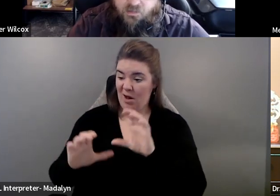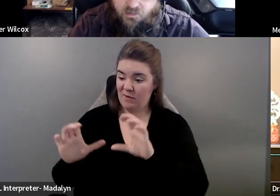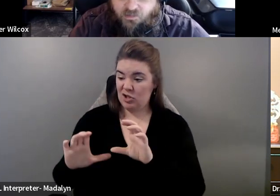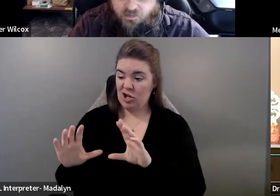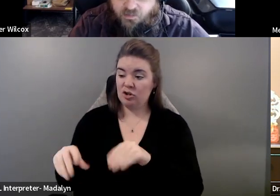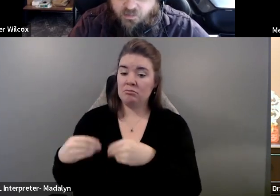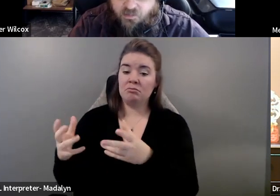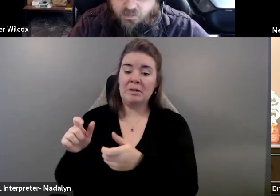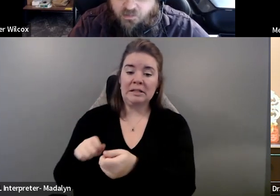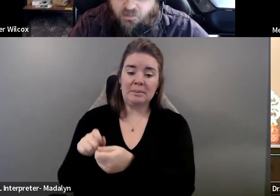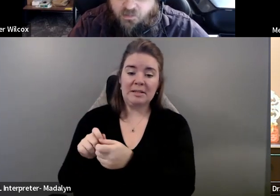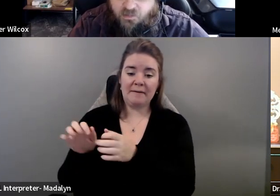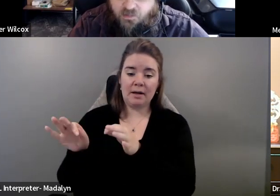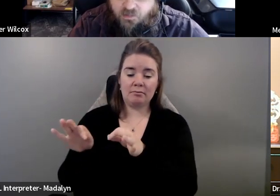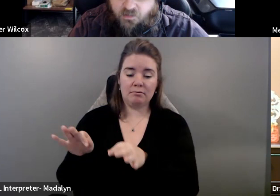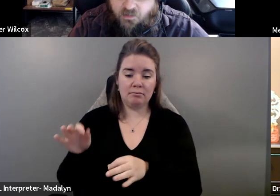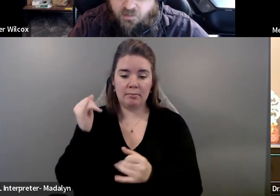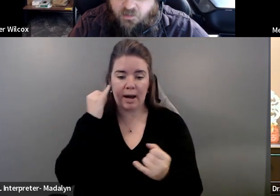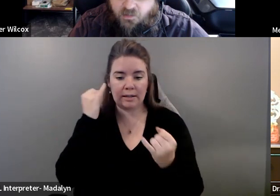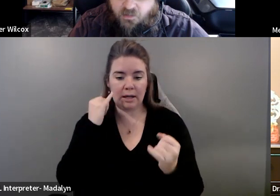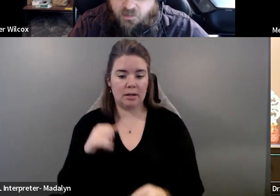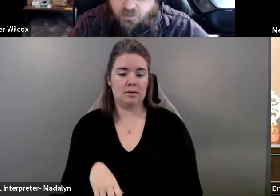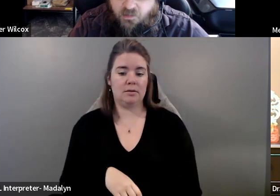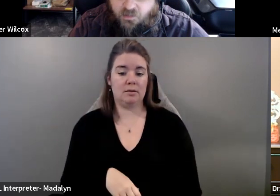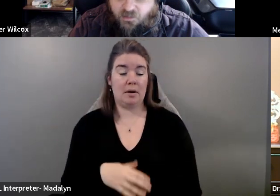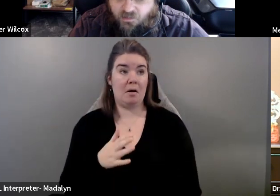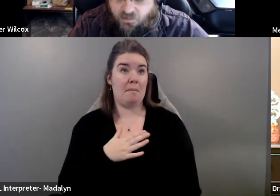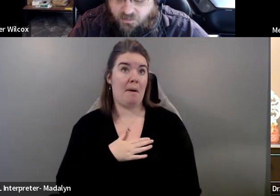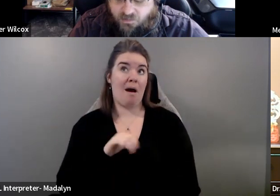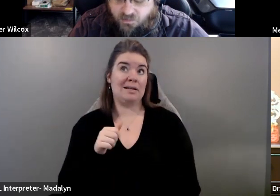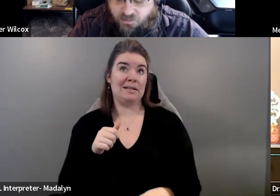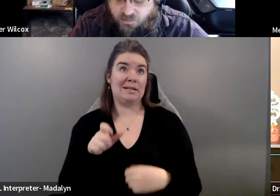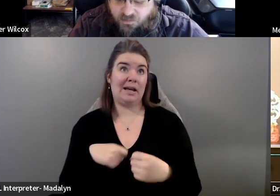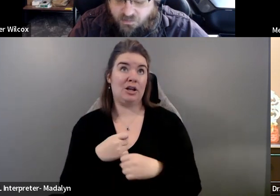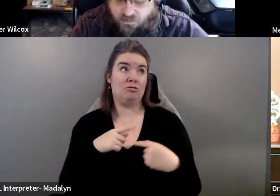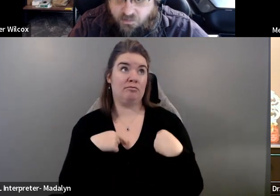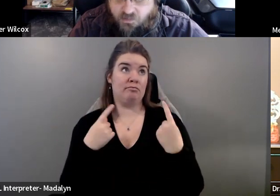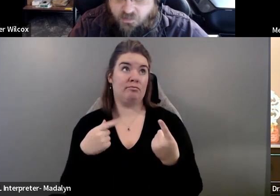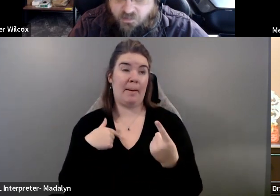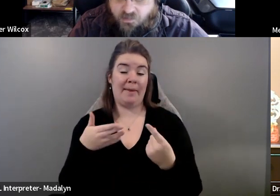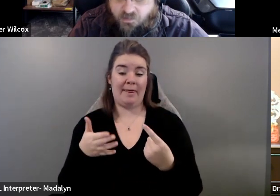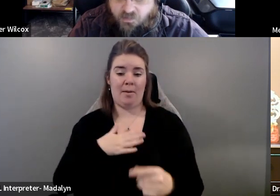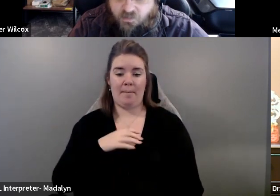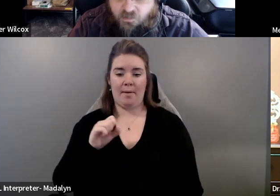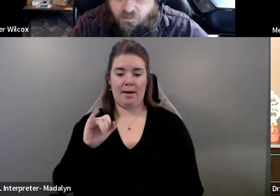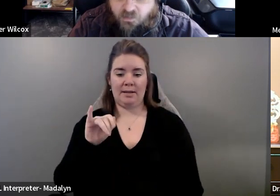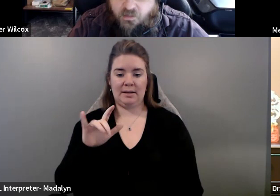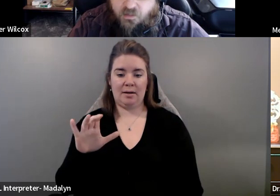ideas. Over the 10 years that I've been at my SILC, alone, I have secured